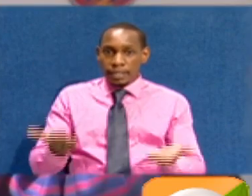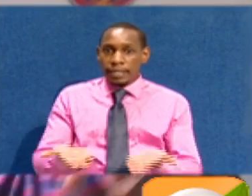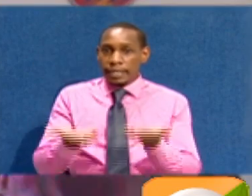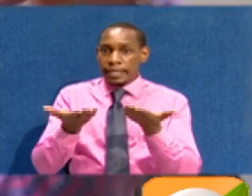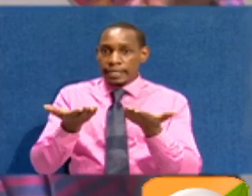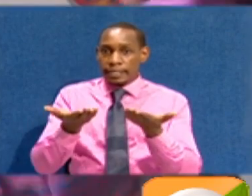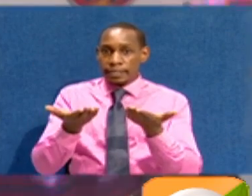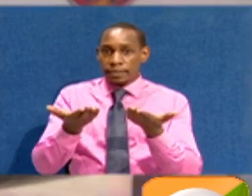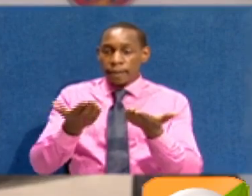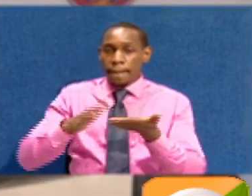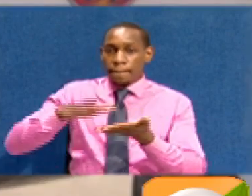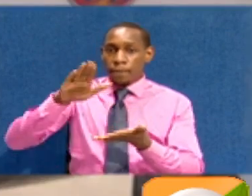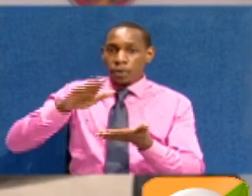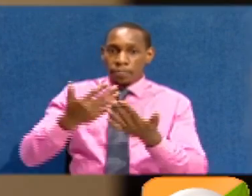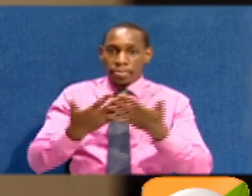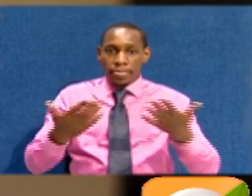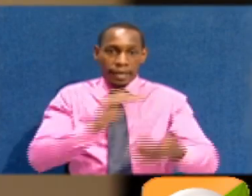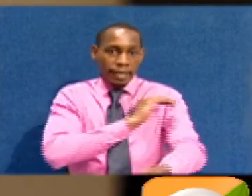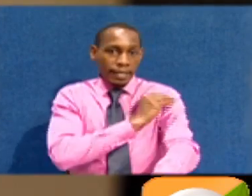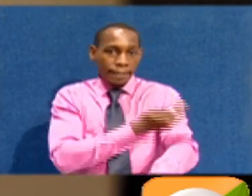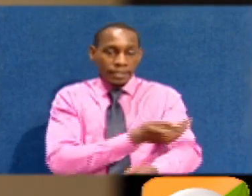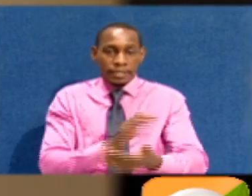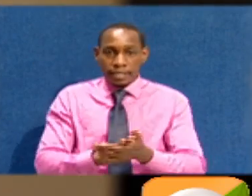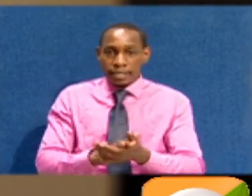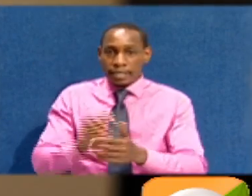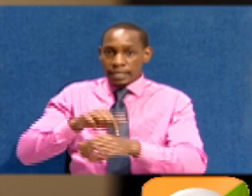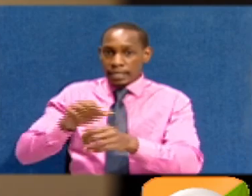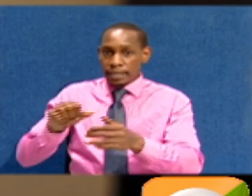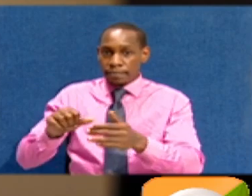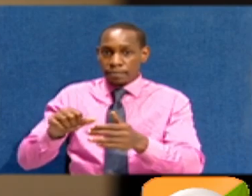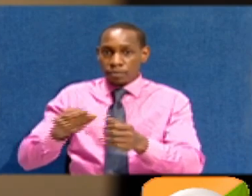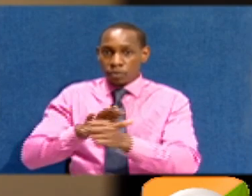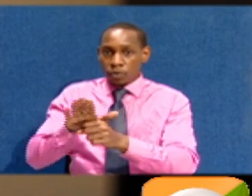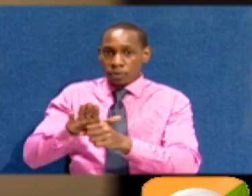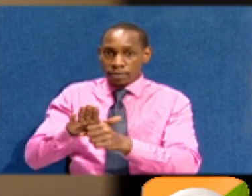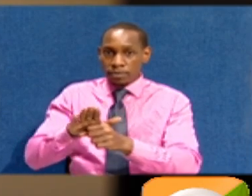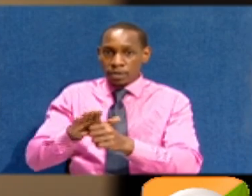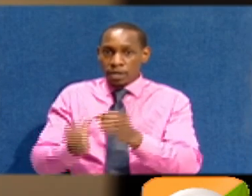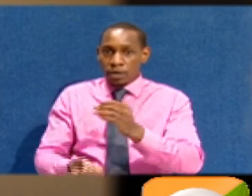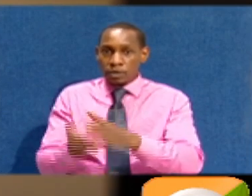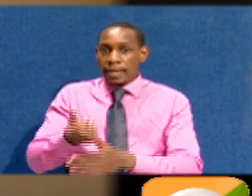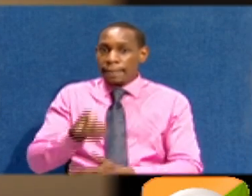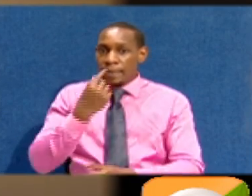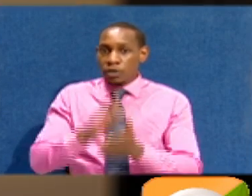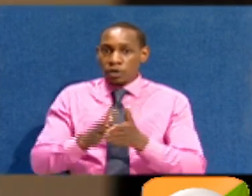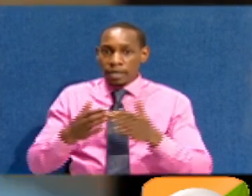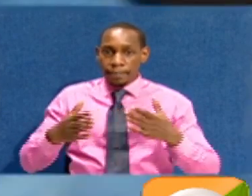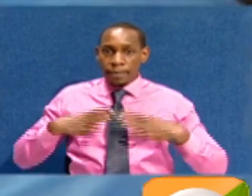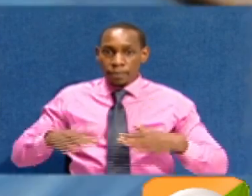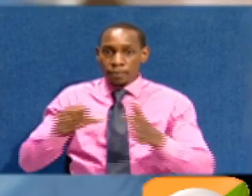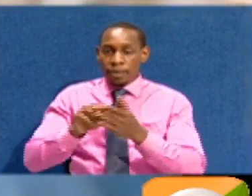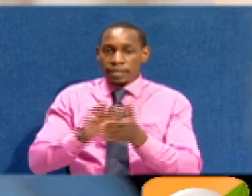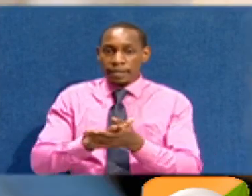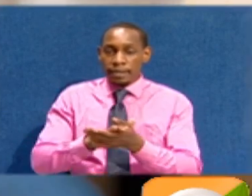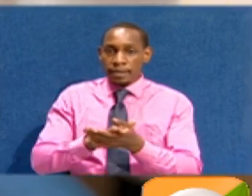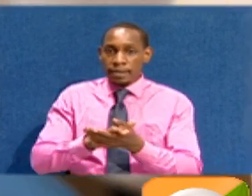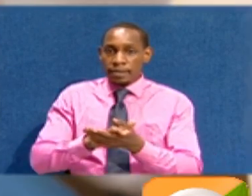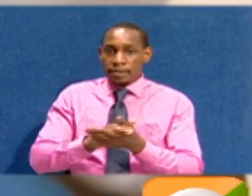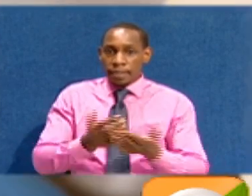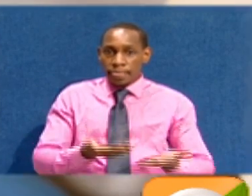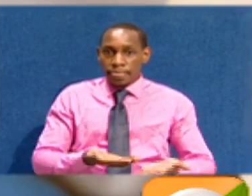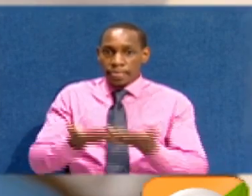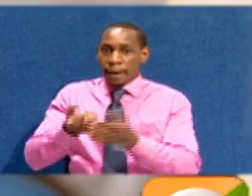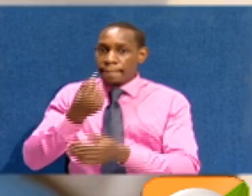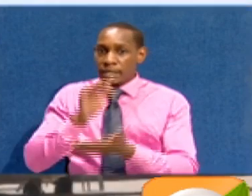that extra cargo capacity. With the pandemic creating both medical and humanitarian crisis, evacuations, mostly medical,